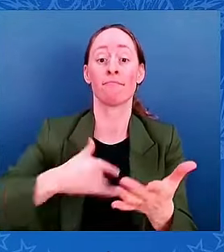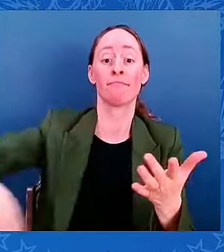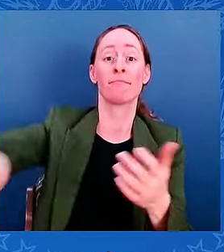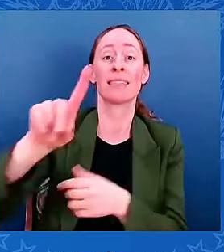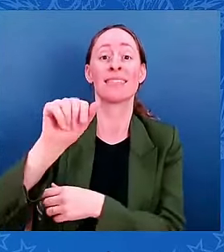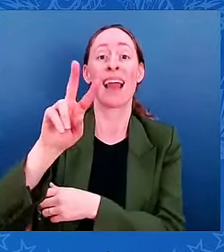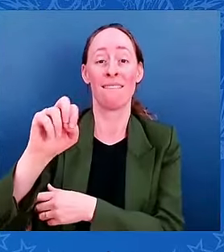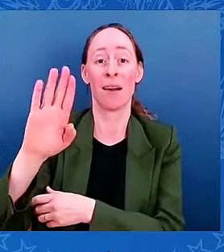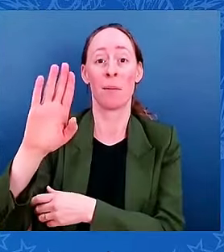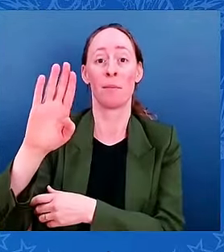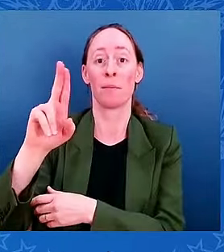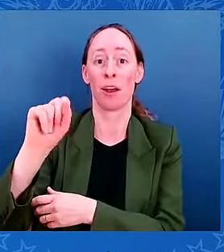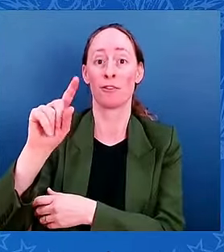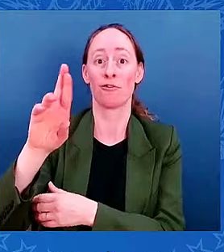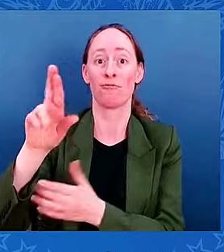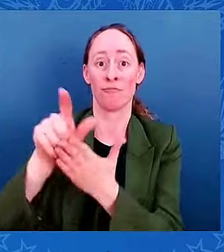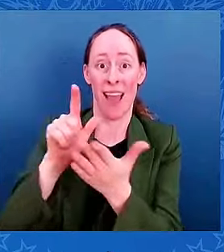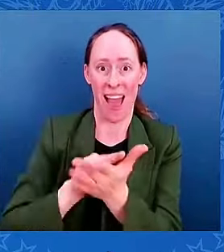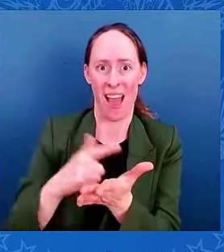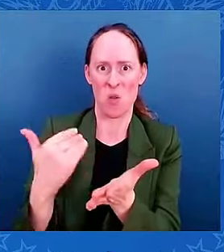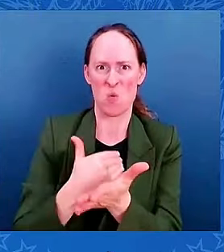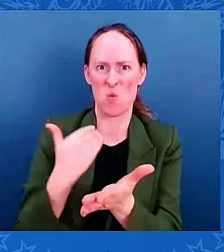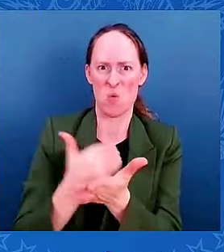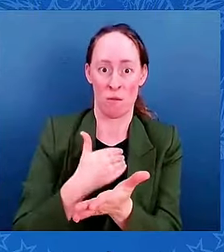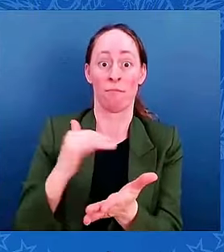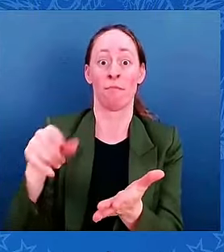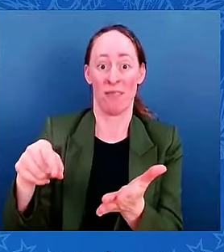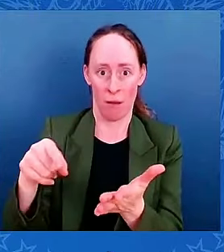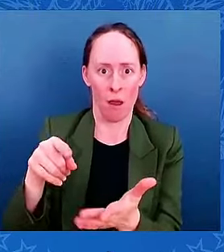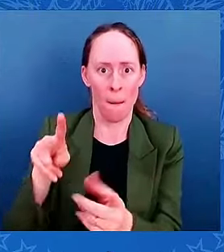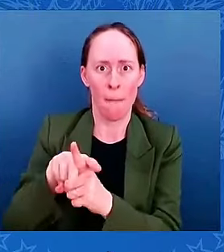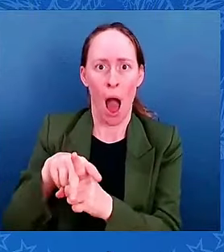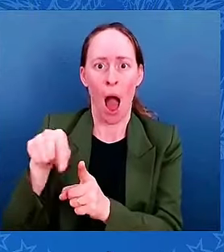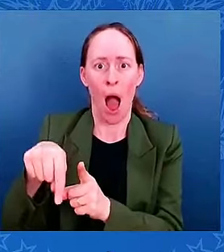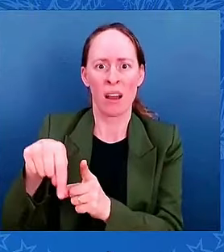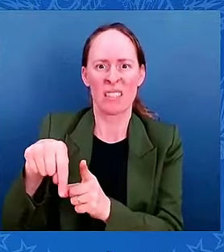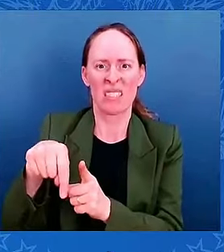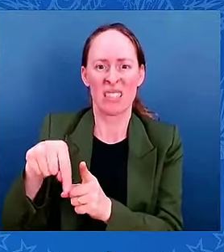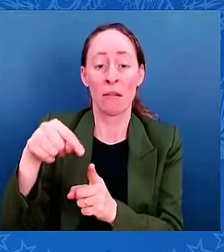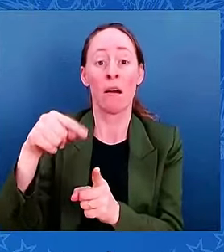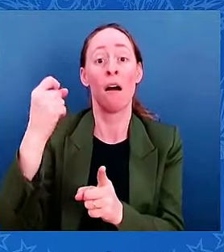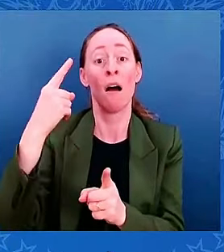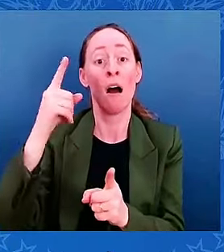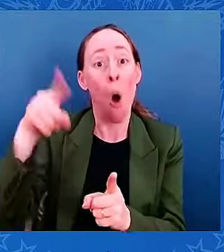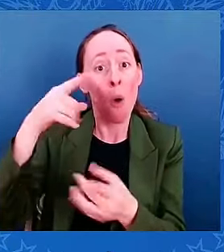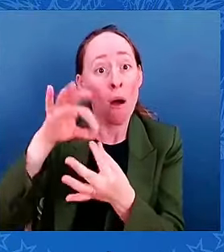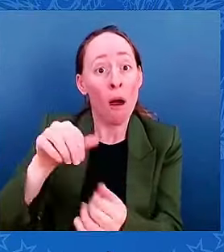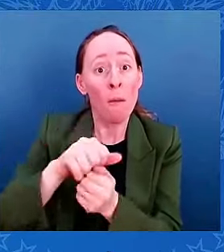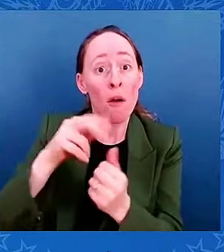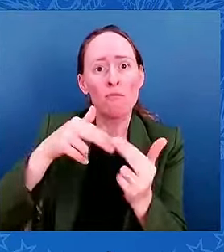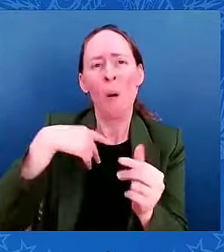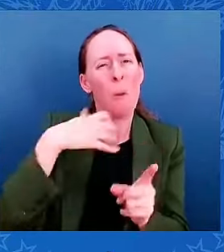wages beyond construction, all across the manufacturing sector, because manufacturing is booming.